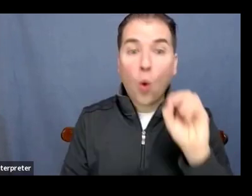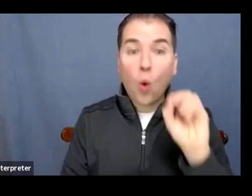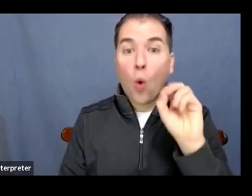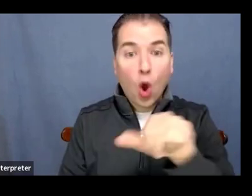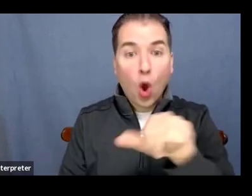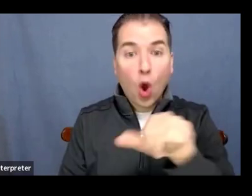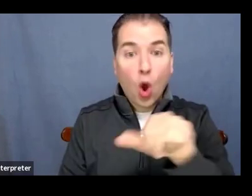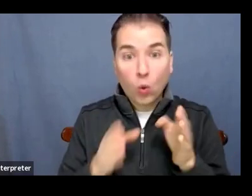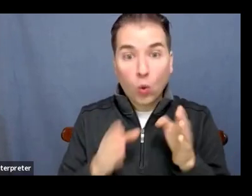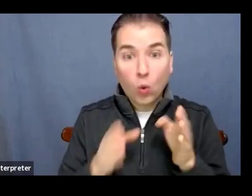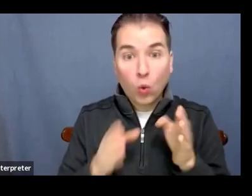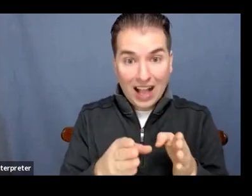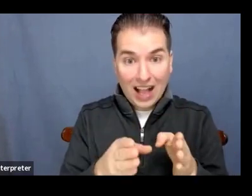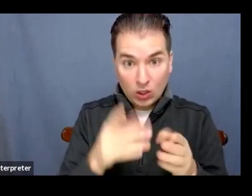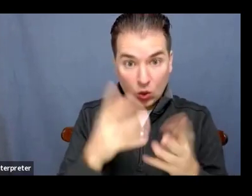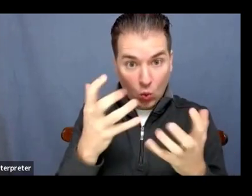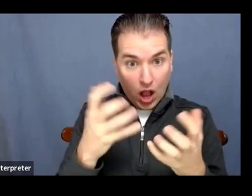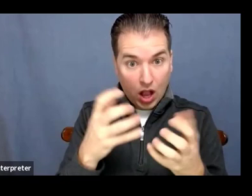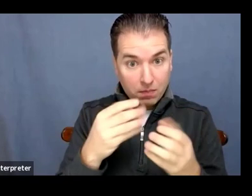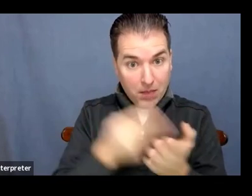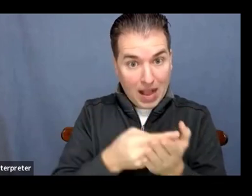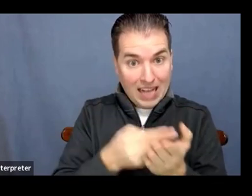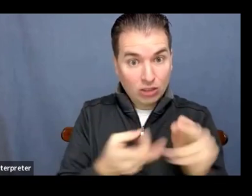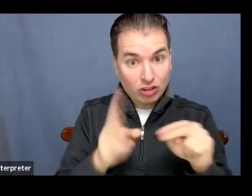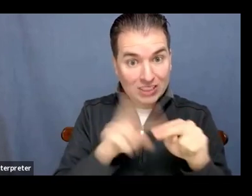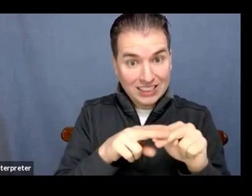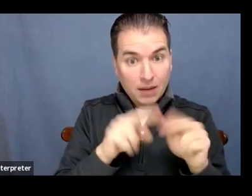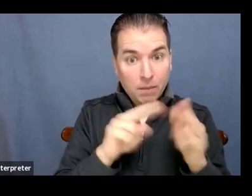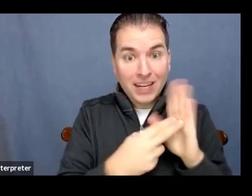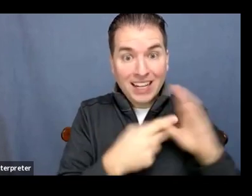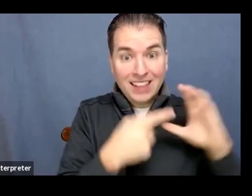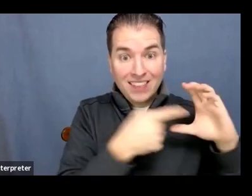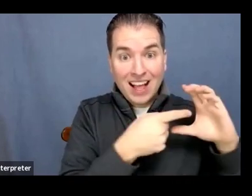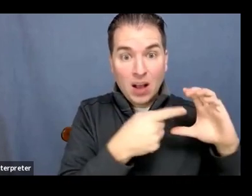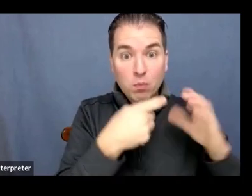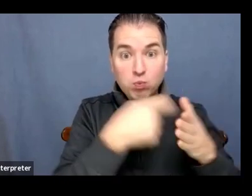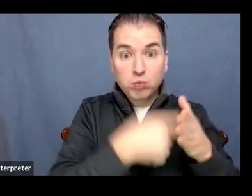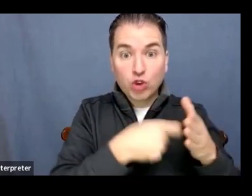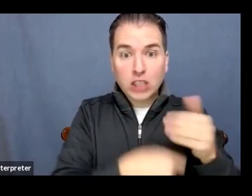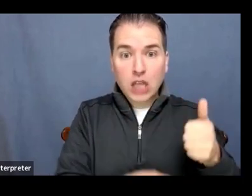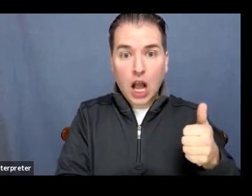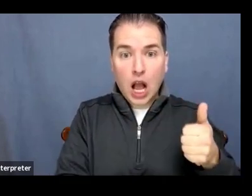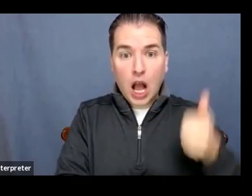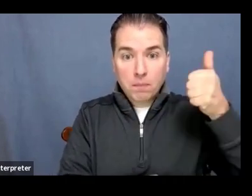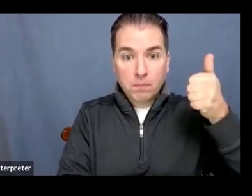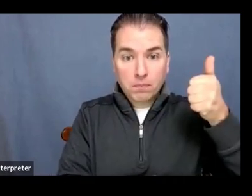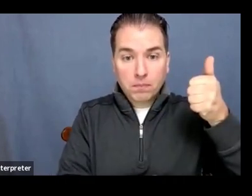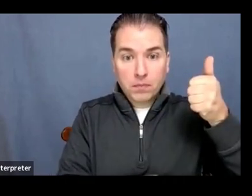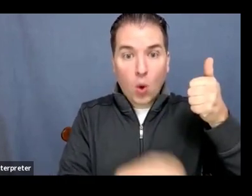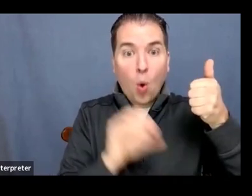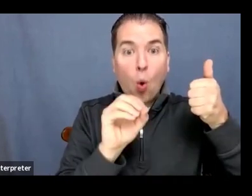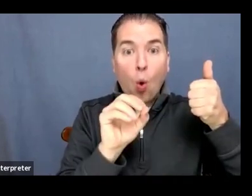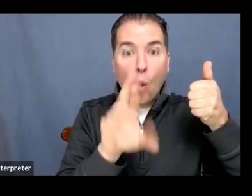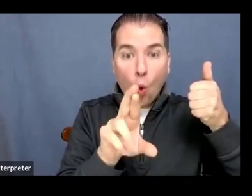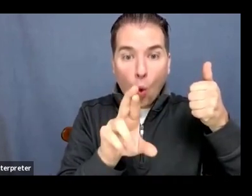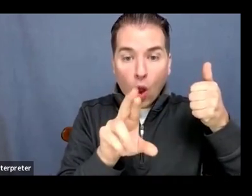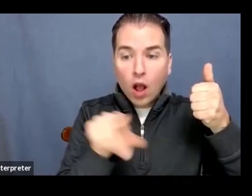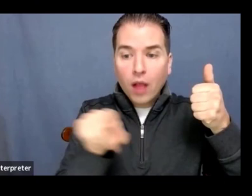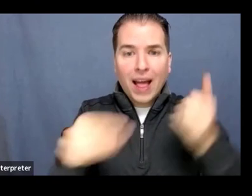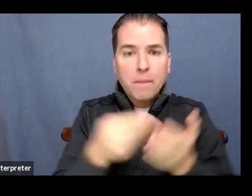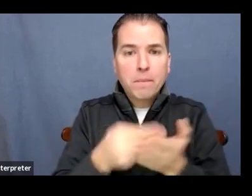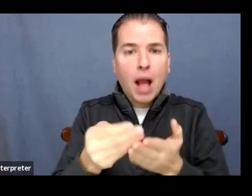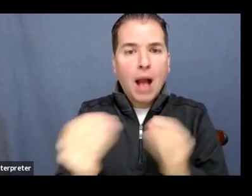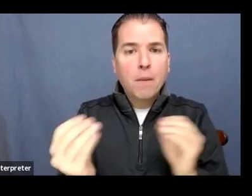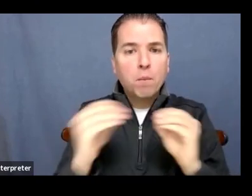spend per customer. So which means that you can get them to buy your product or service more frequently, or you can get them